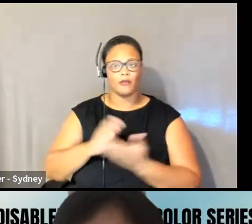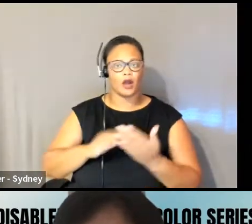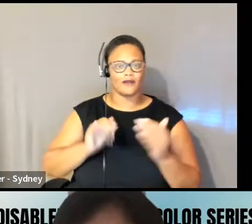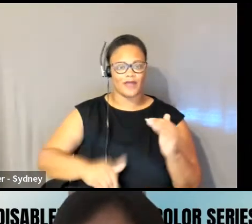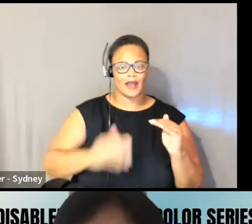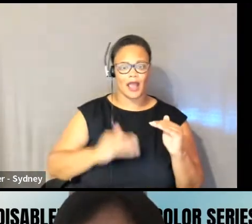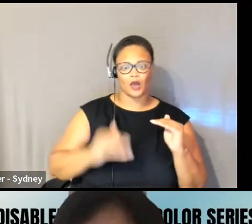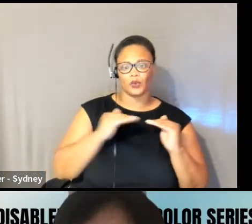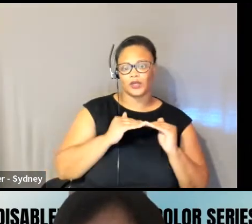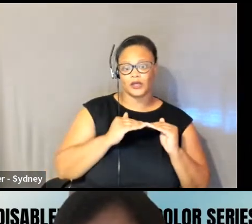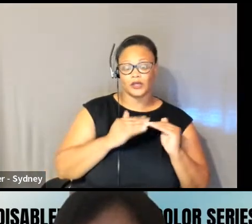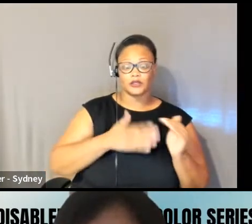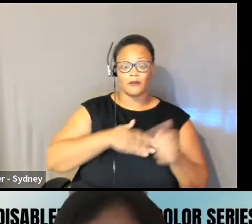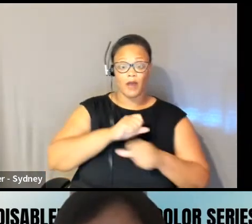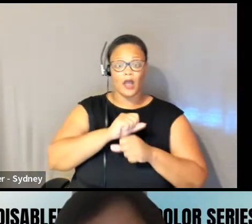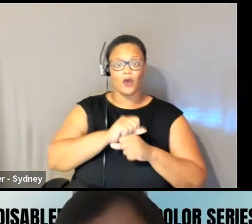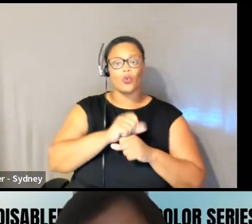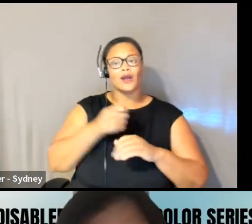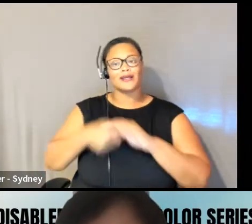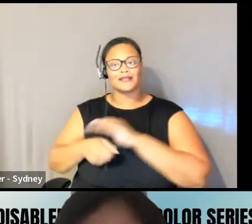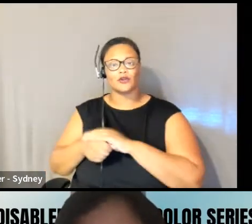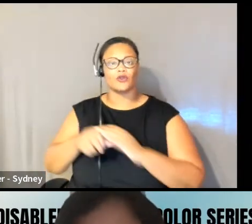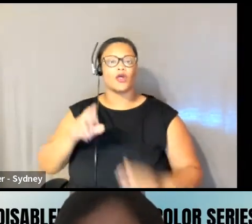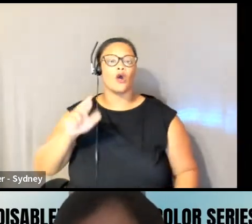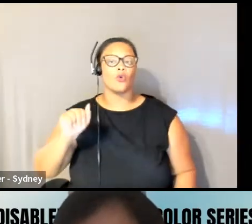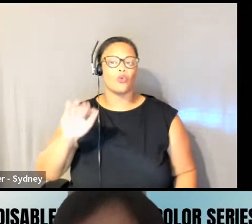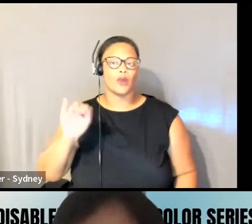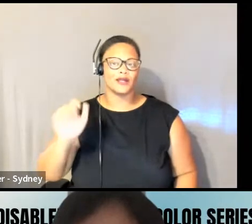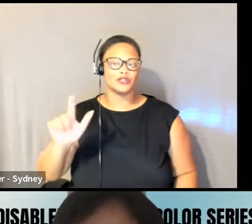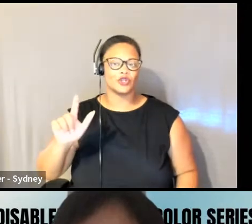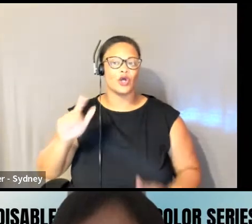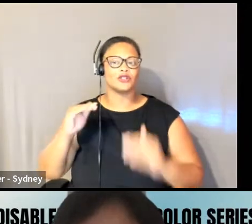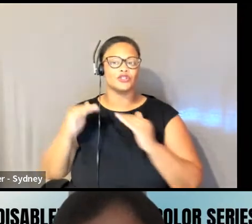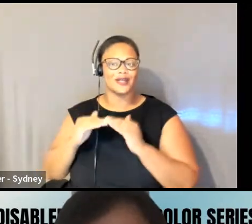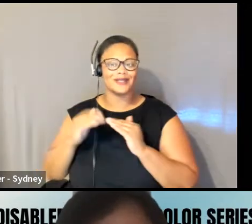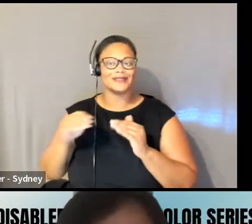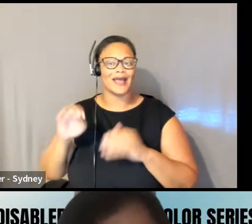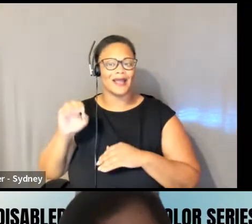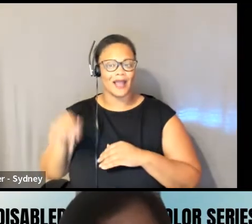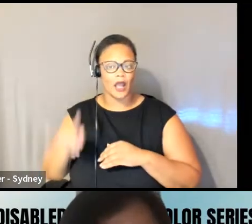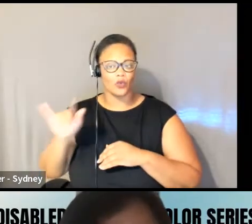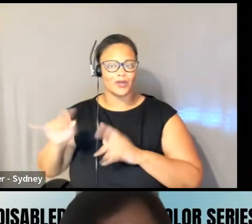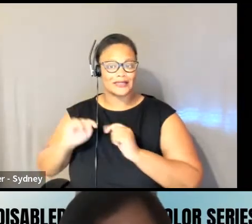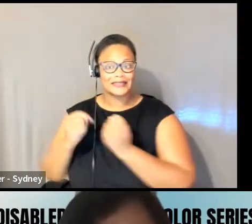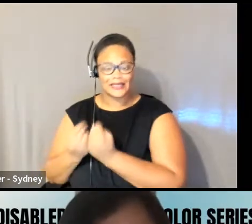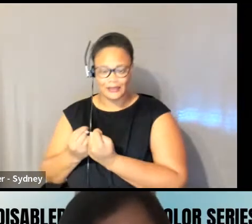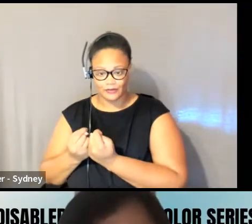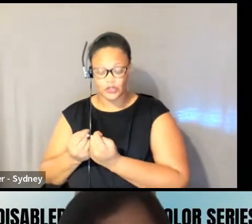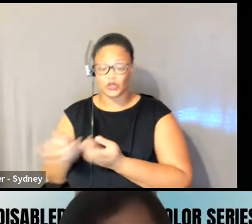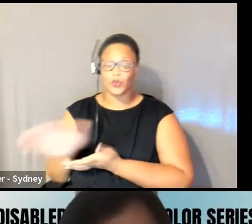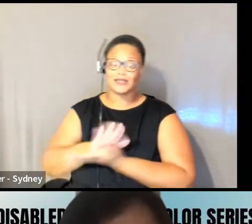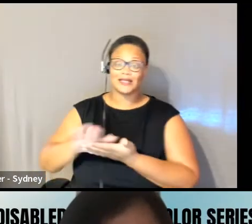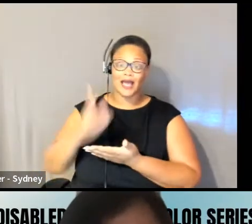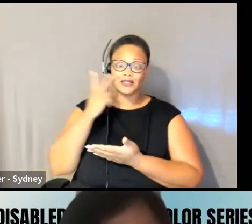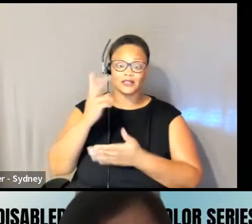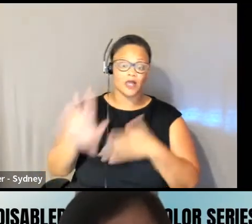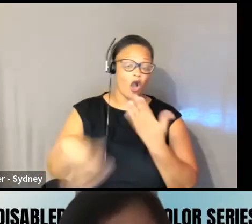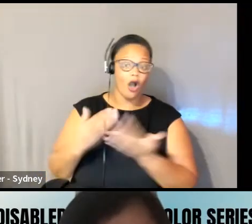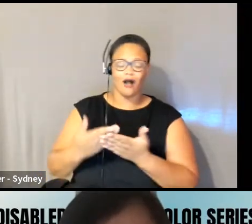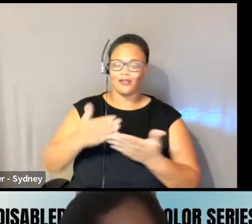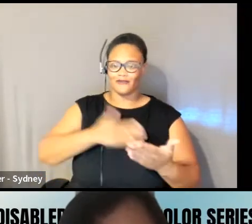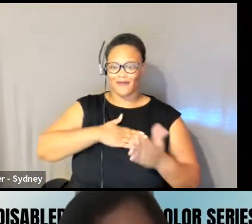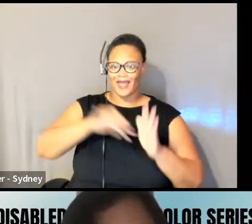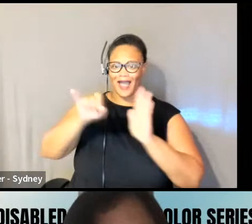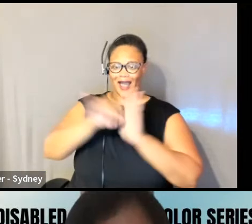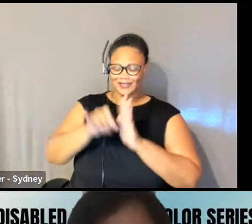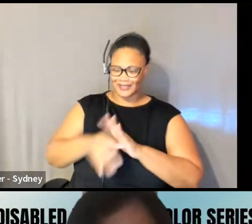here is actually under the racial justice and equity team. So what's really nice is to be able to see all of my identity pieces, right? As